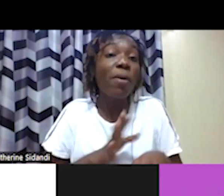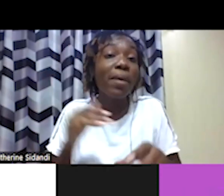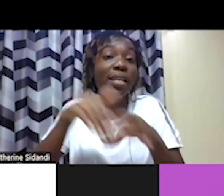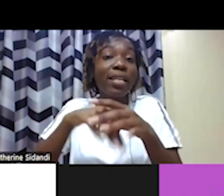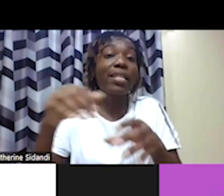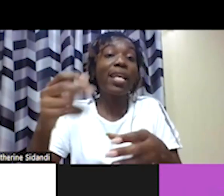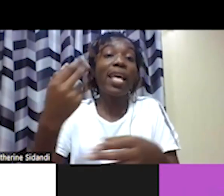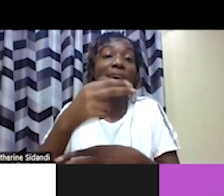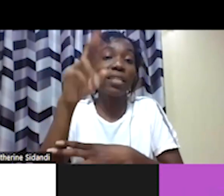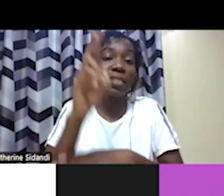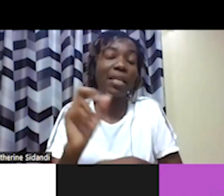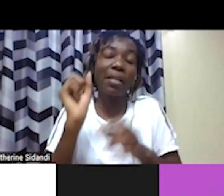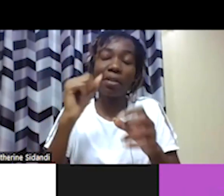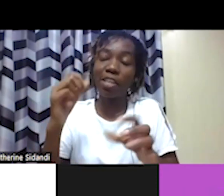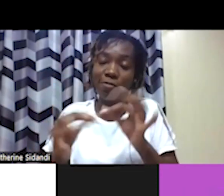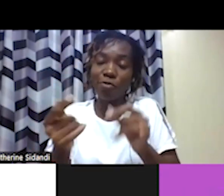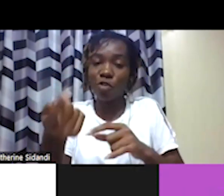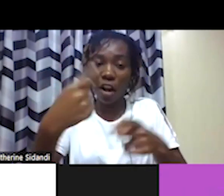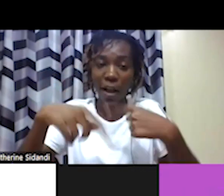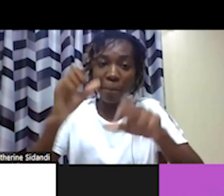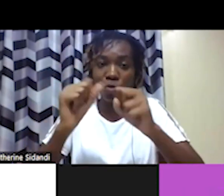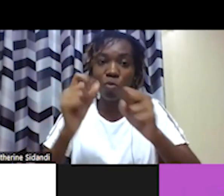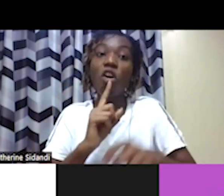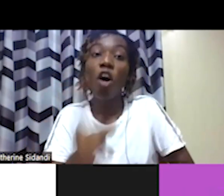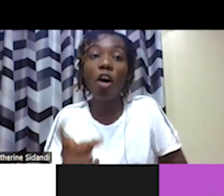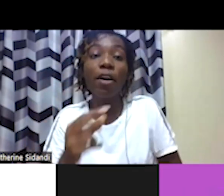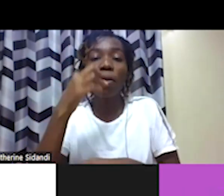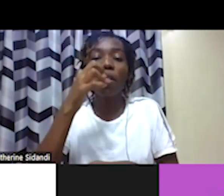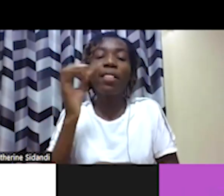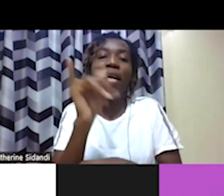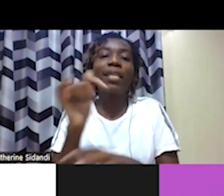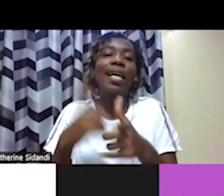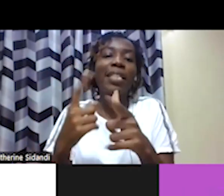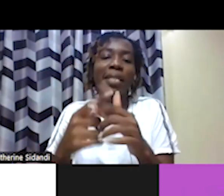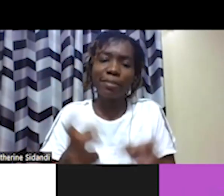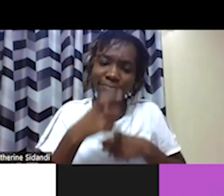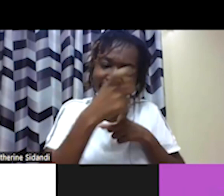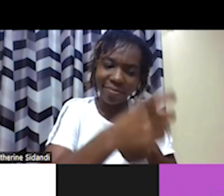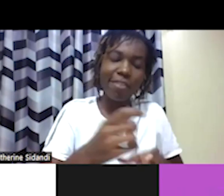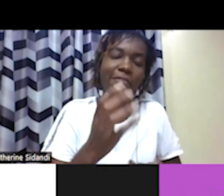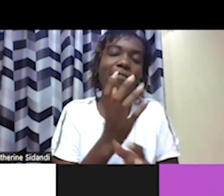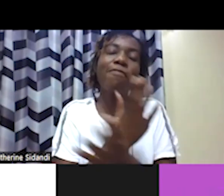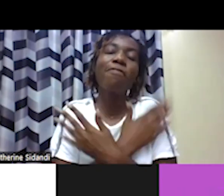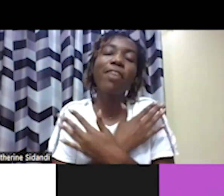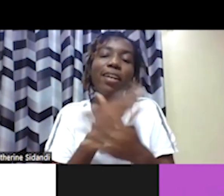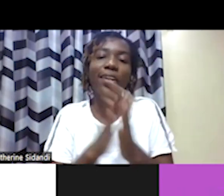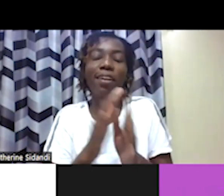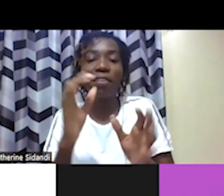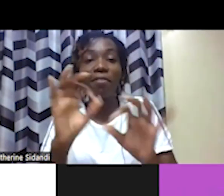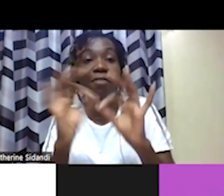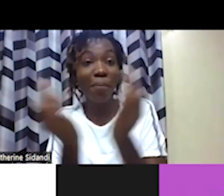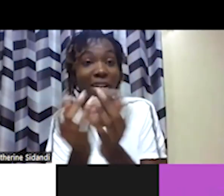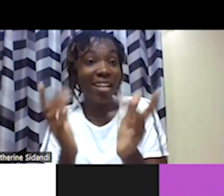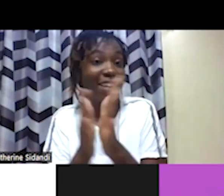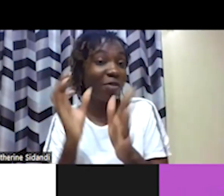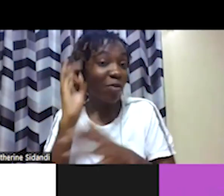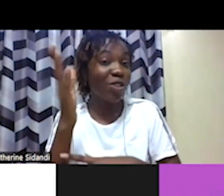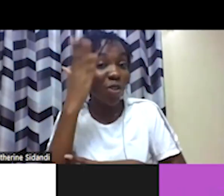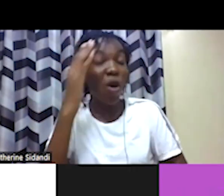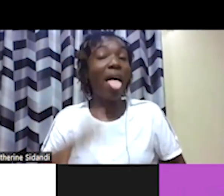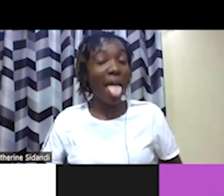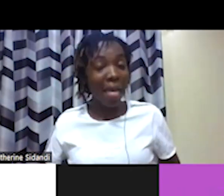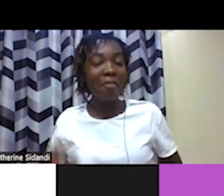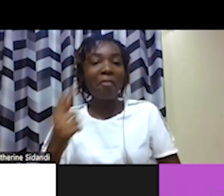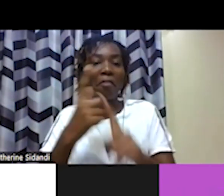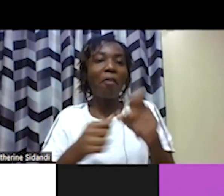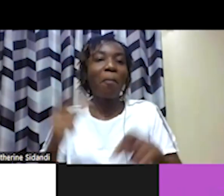I will order for you these mabuyus, and then you can get to take them to your family, and they can ascertain that you are actually in Mombasa. I know, Sarah